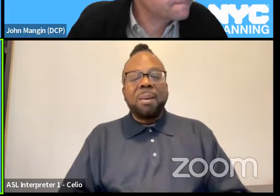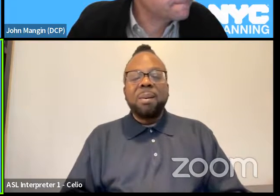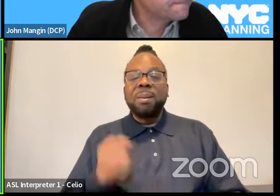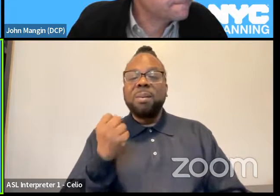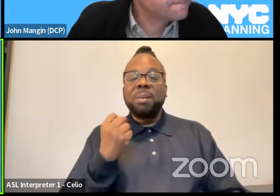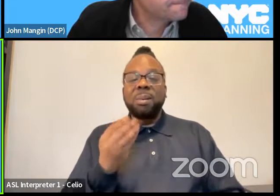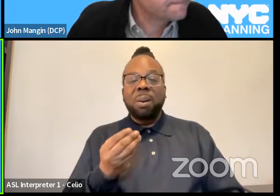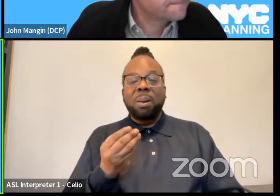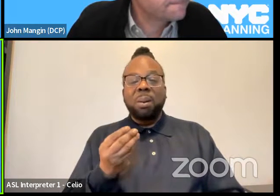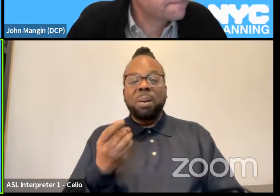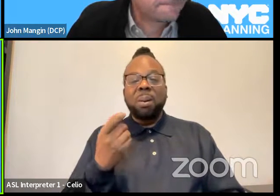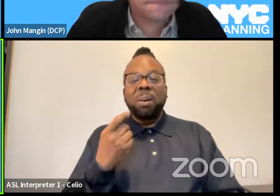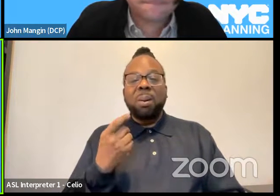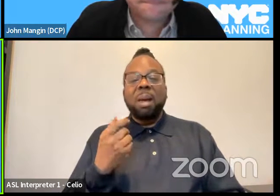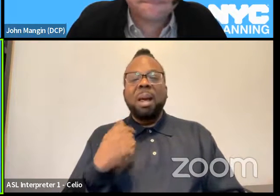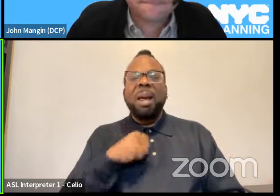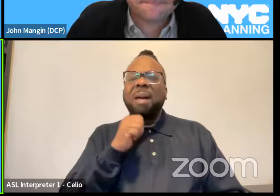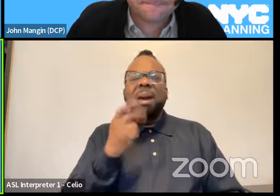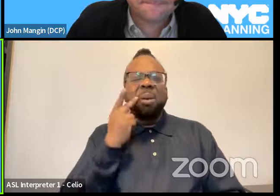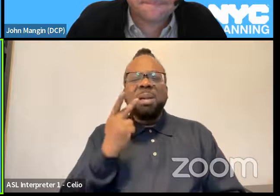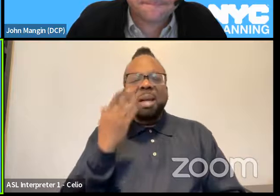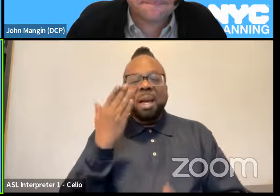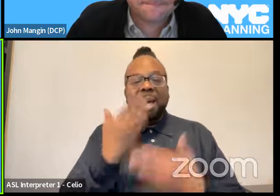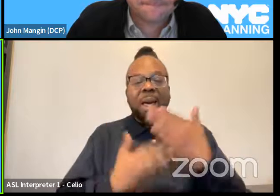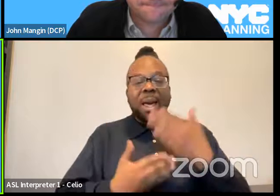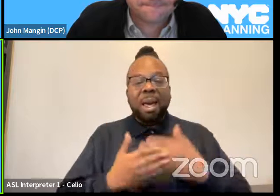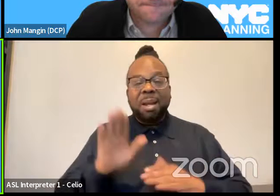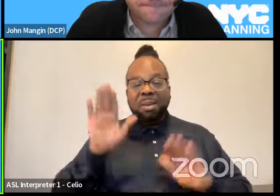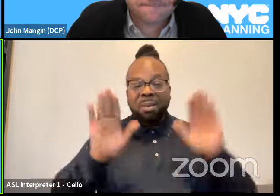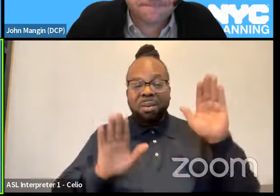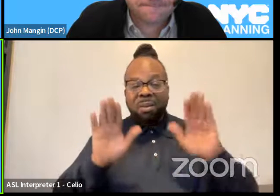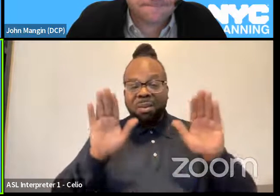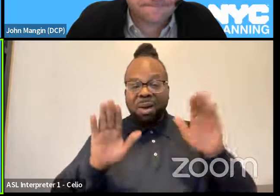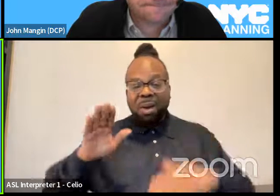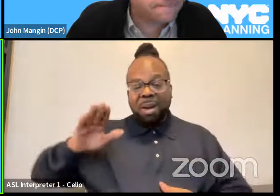So I'm gonna go, I still don't see any hands raised.